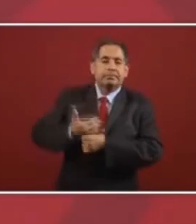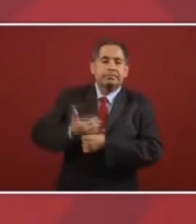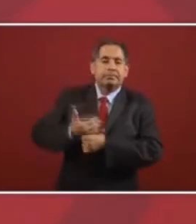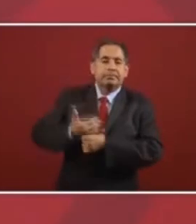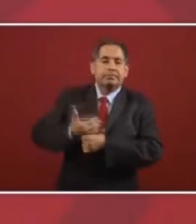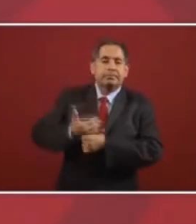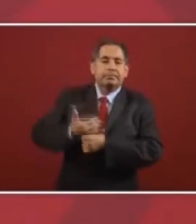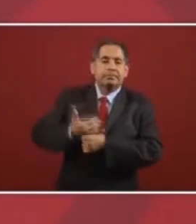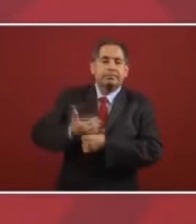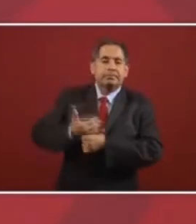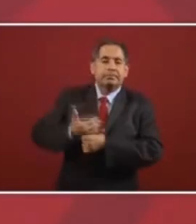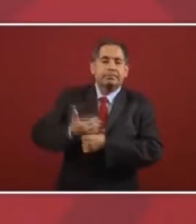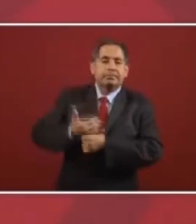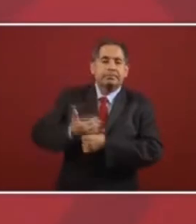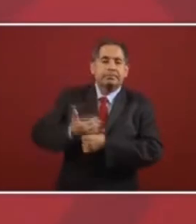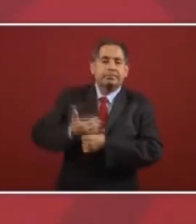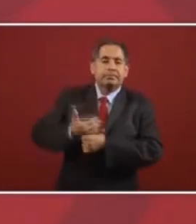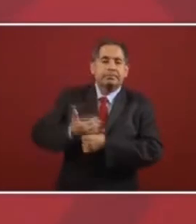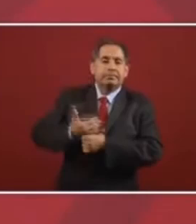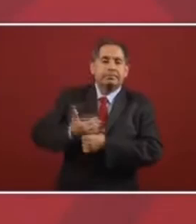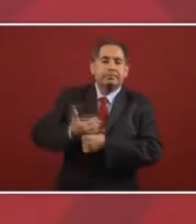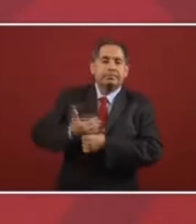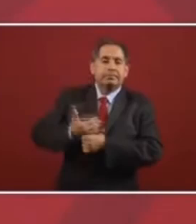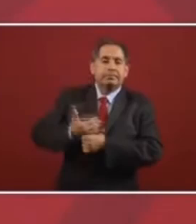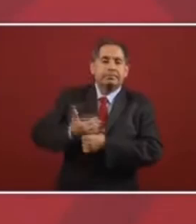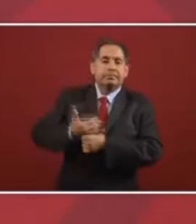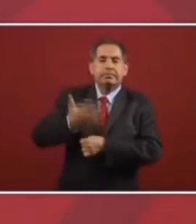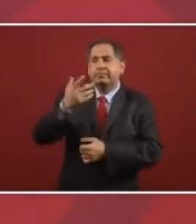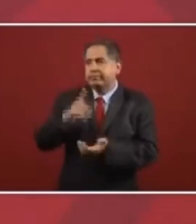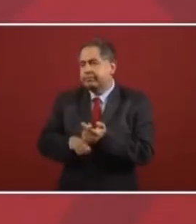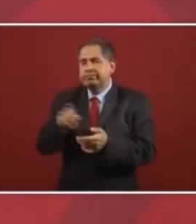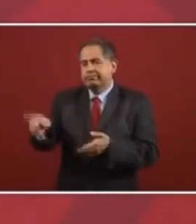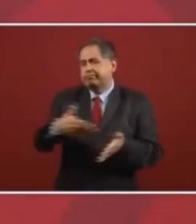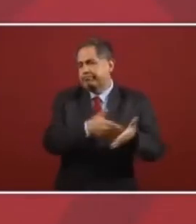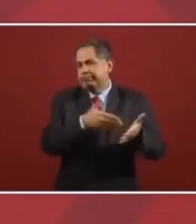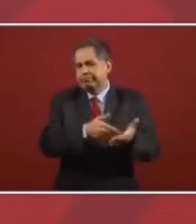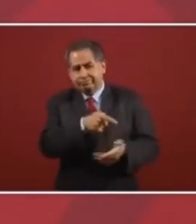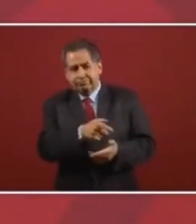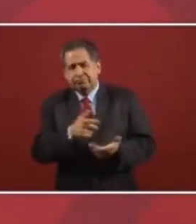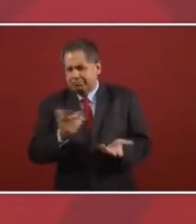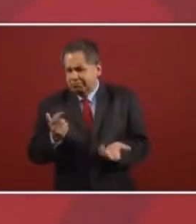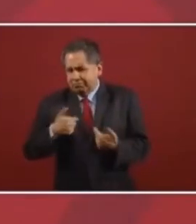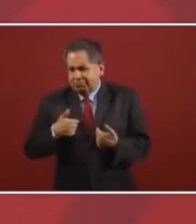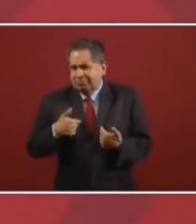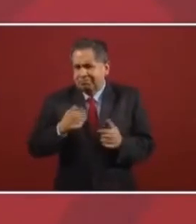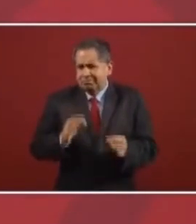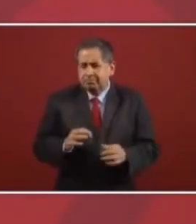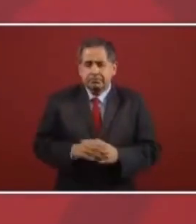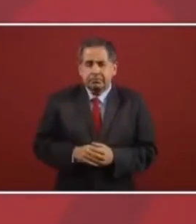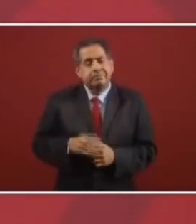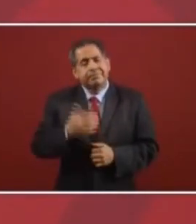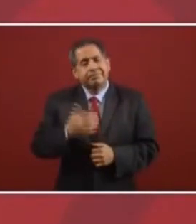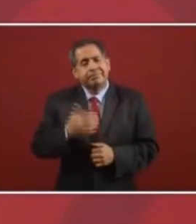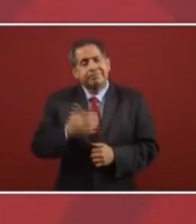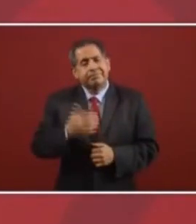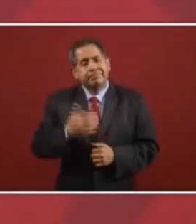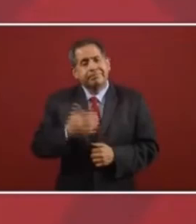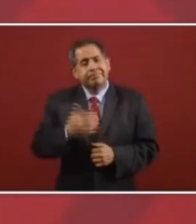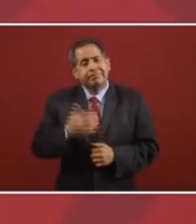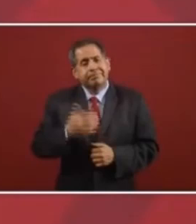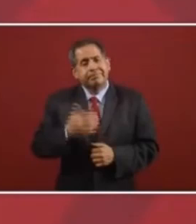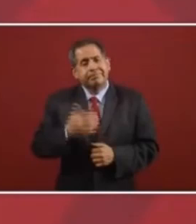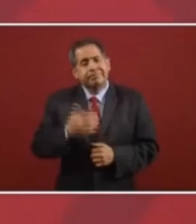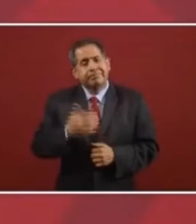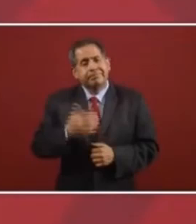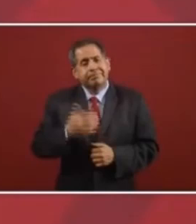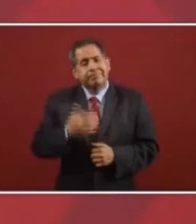had so many obstacles that we had to confront, más como había mucha corrupción, but even